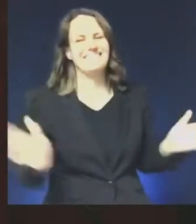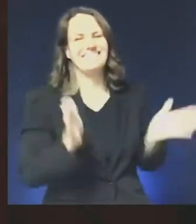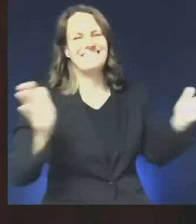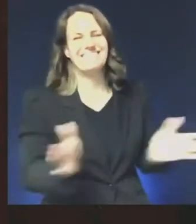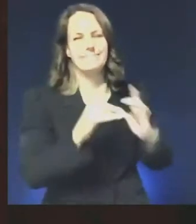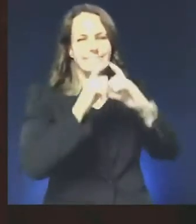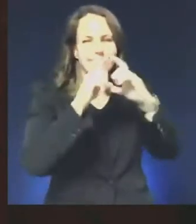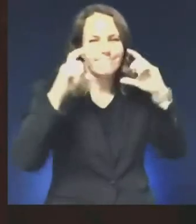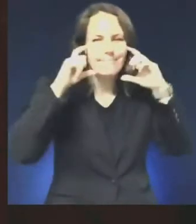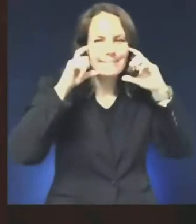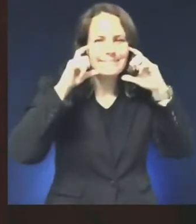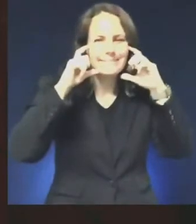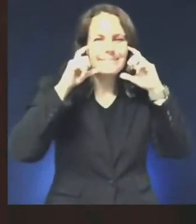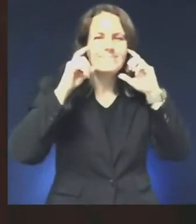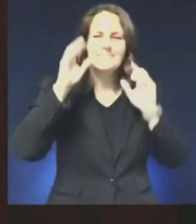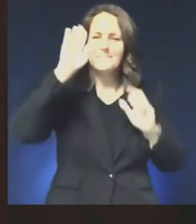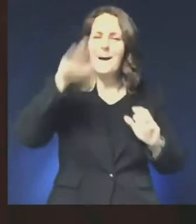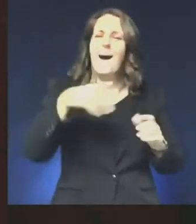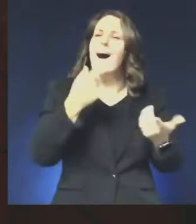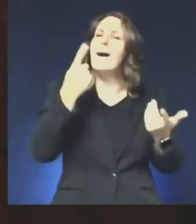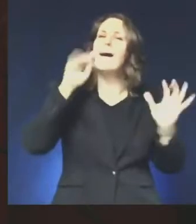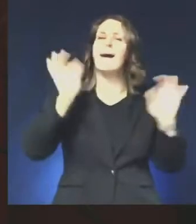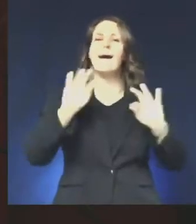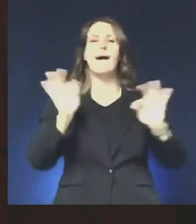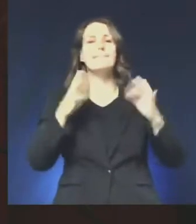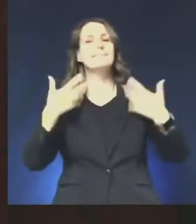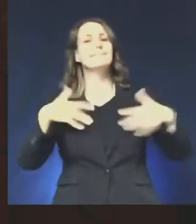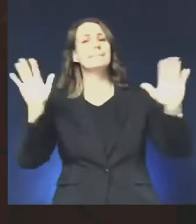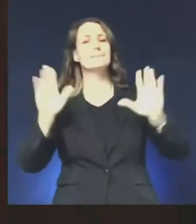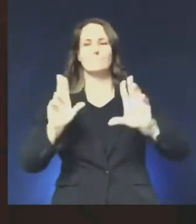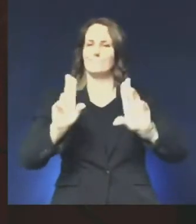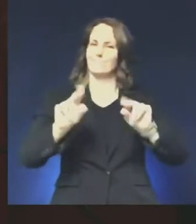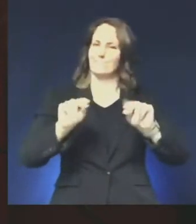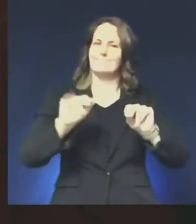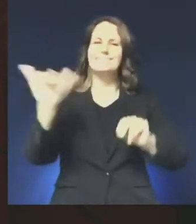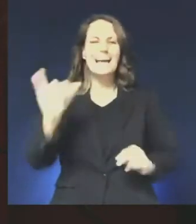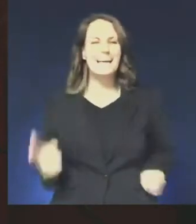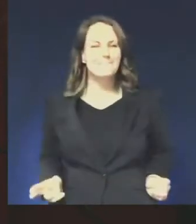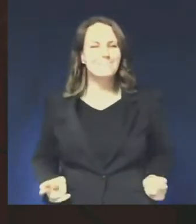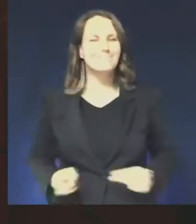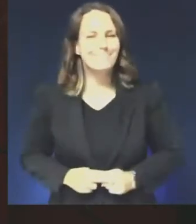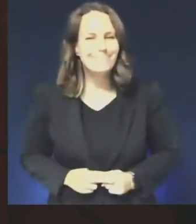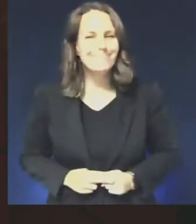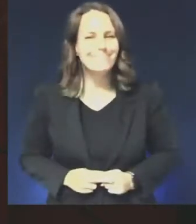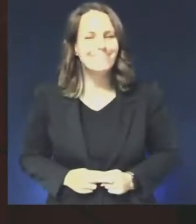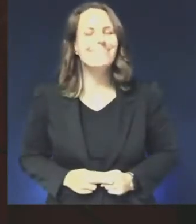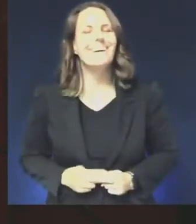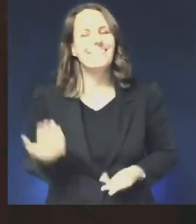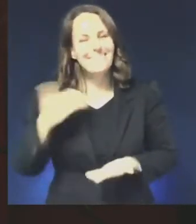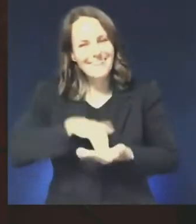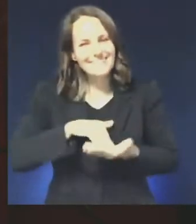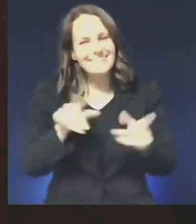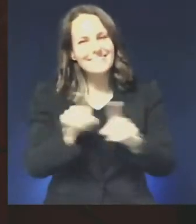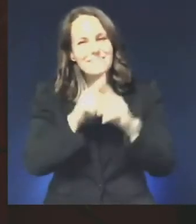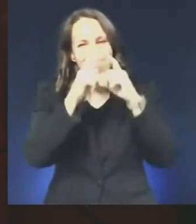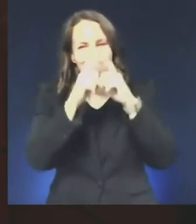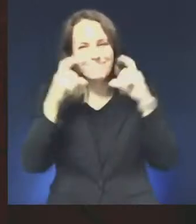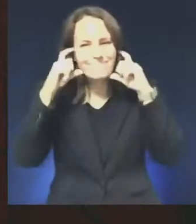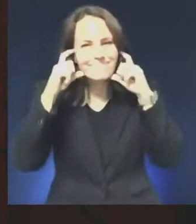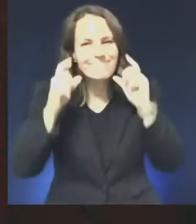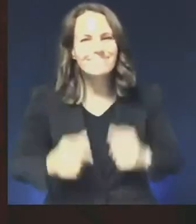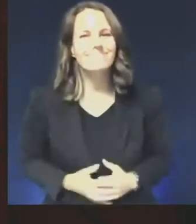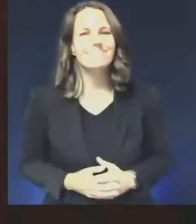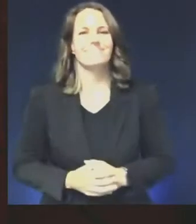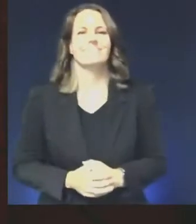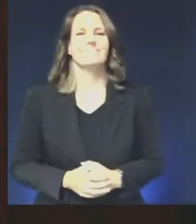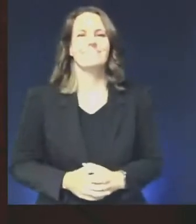can stabilize disease spread. As the disease changes, we will put our masks on and take them